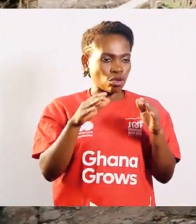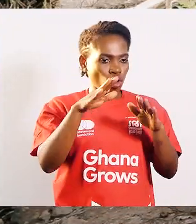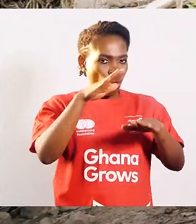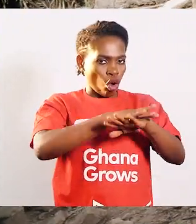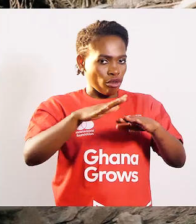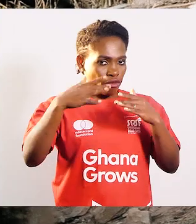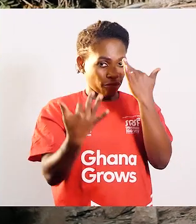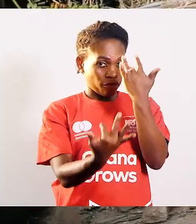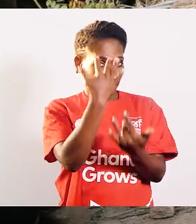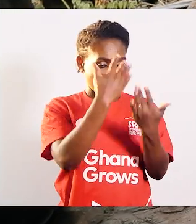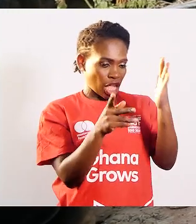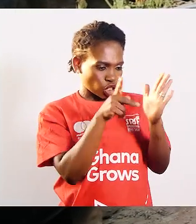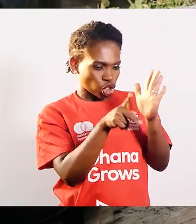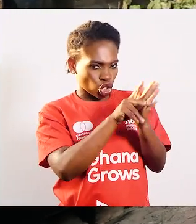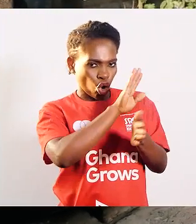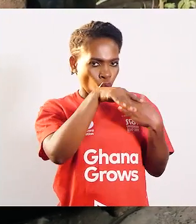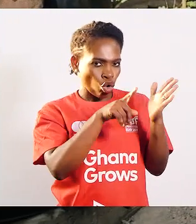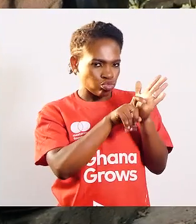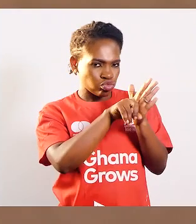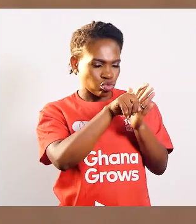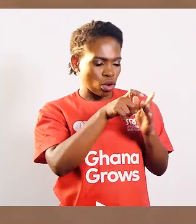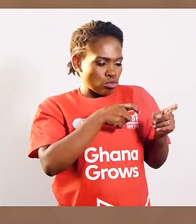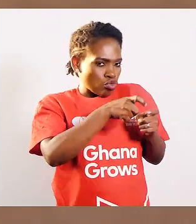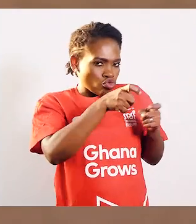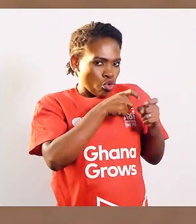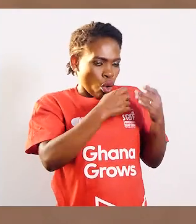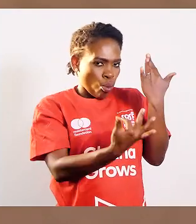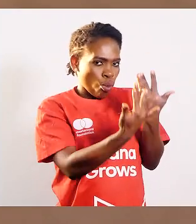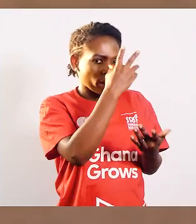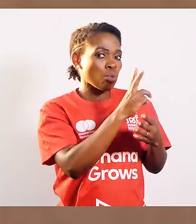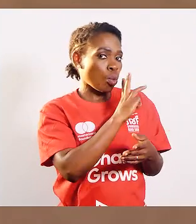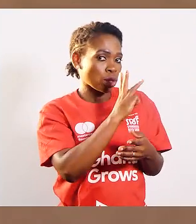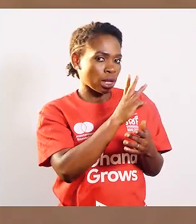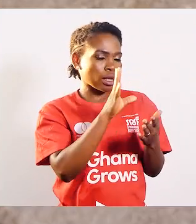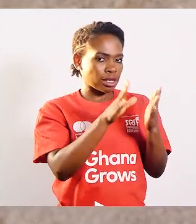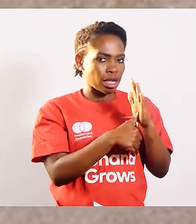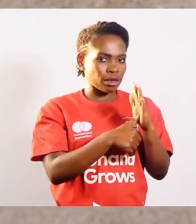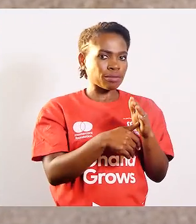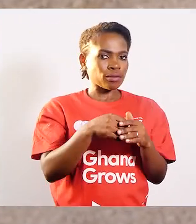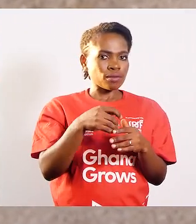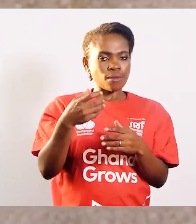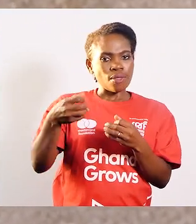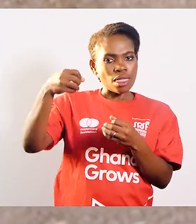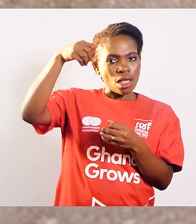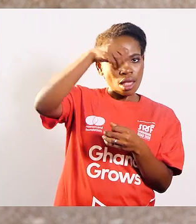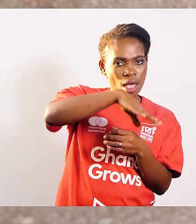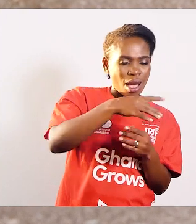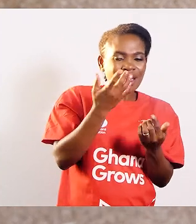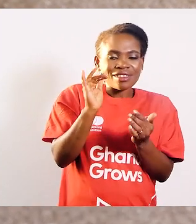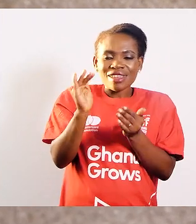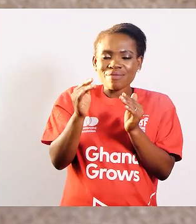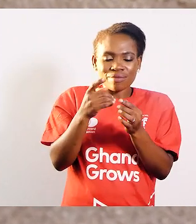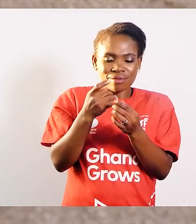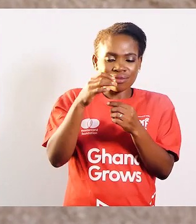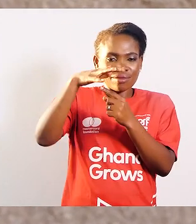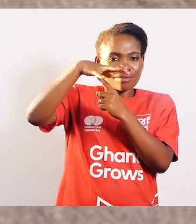under controlled boiling water. And then we introduce our spawns. The spawn is like the mushroom seed, the mycelium. Okay. Yes,